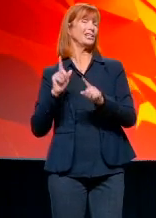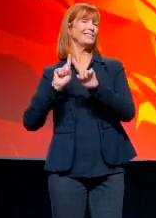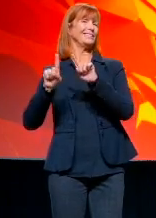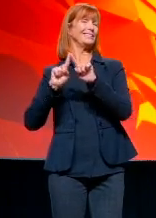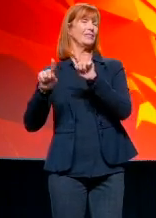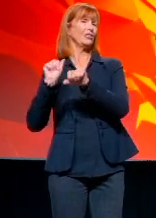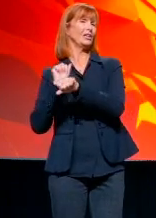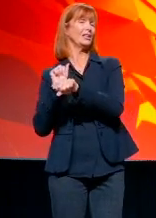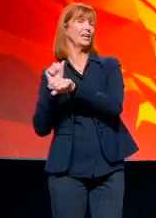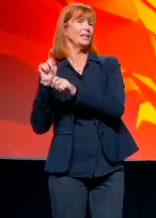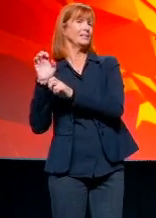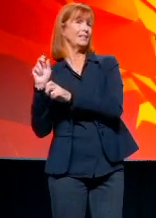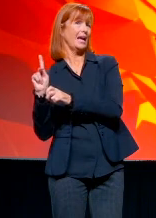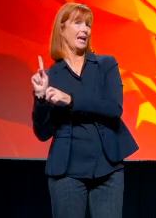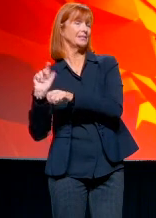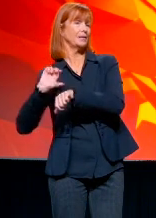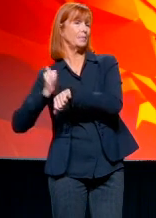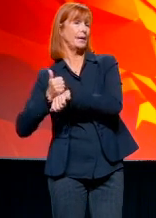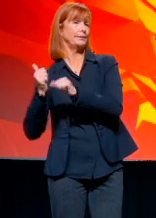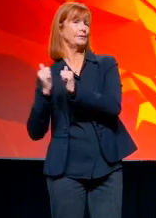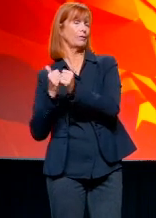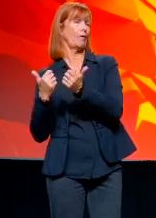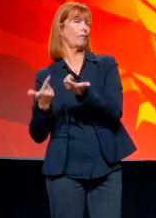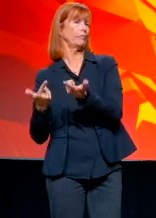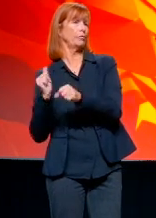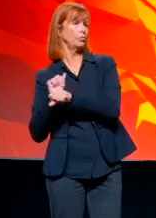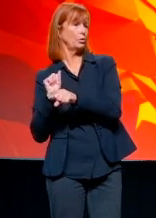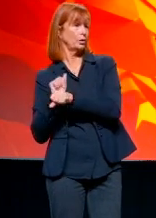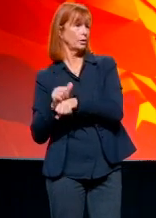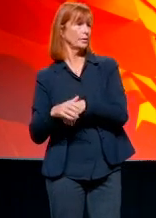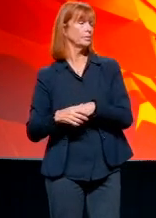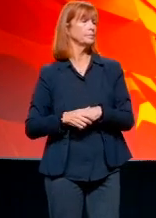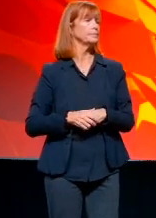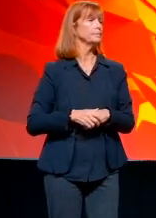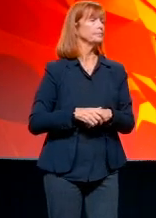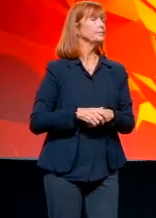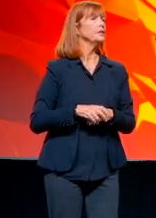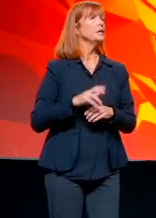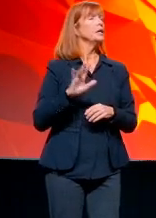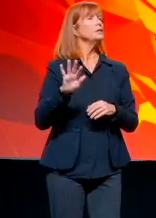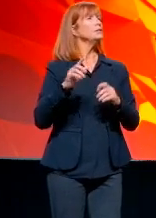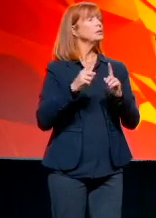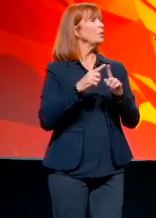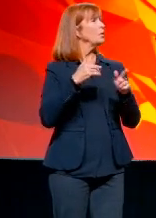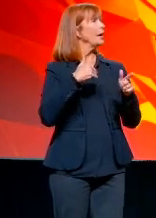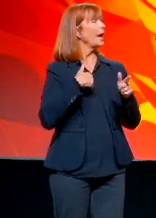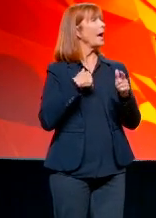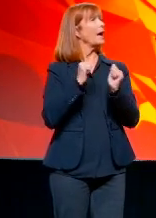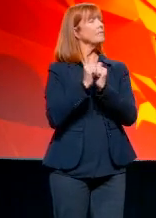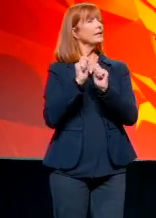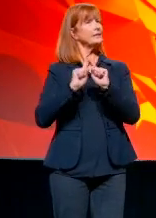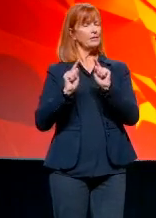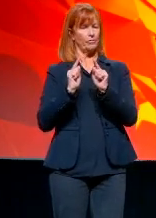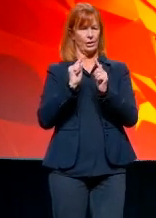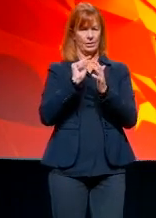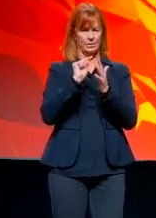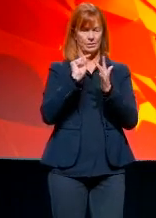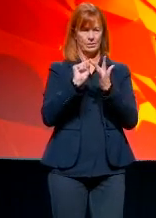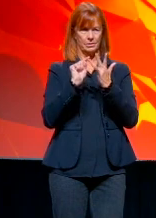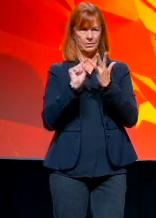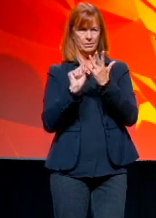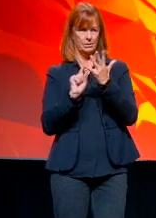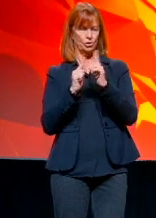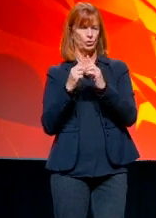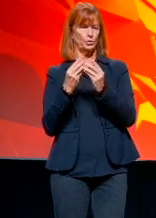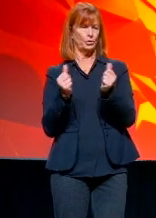also the appliance and the scene layouts and in the environments that give us hundreds of thousands of different tasks that we can do in the